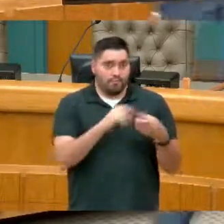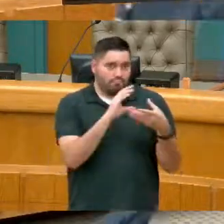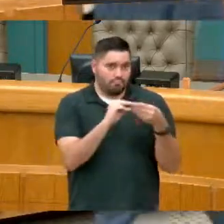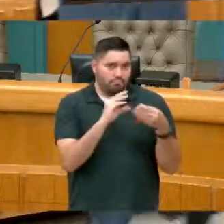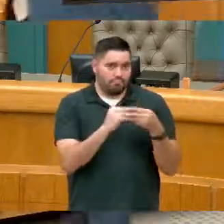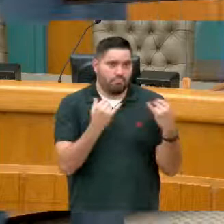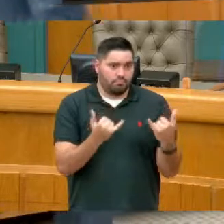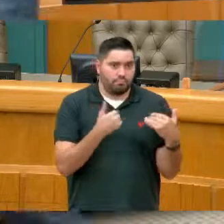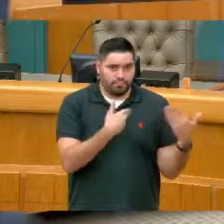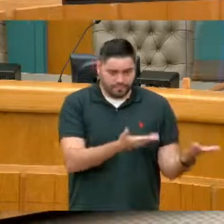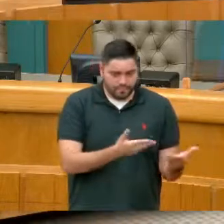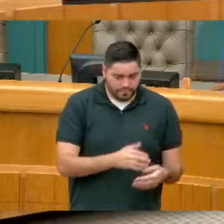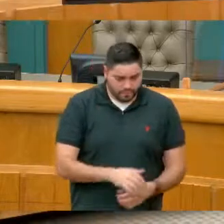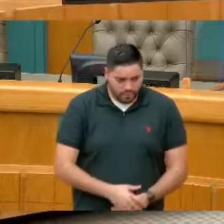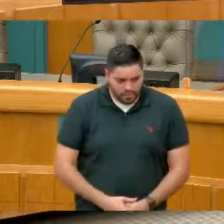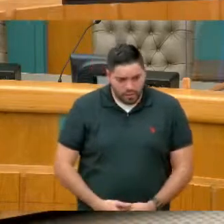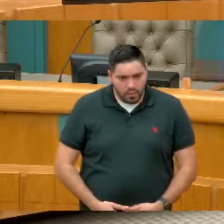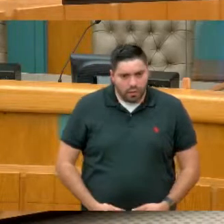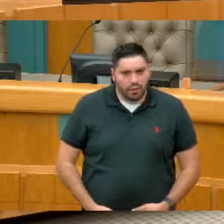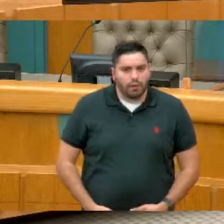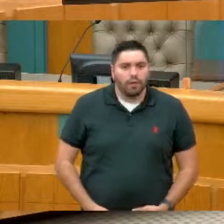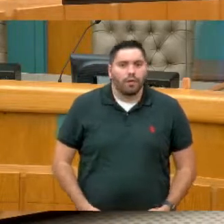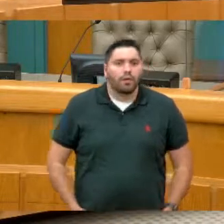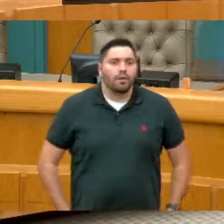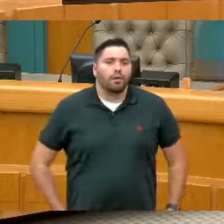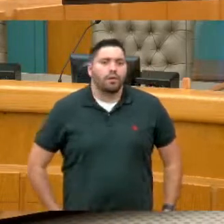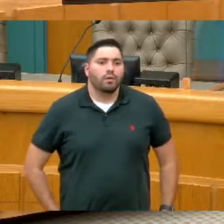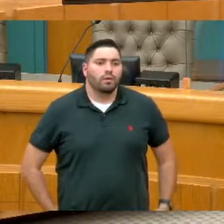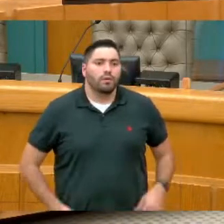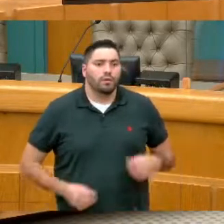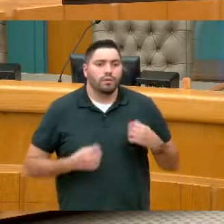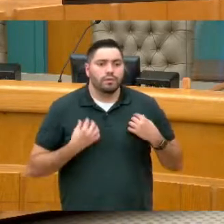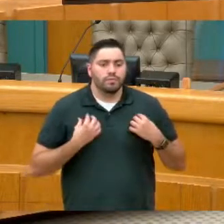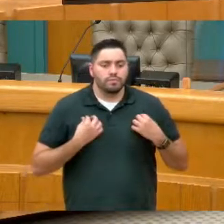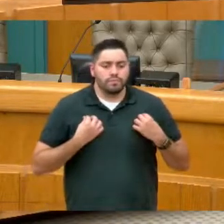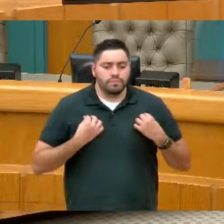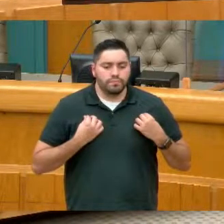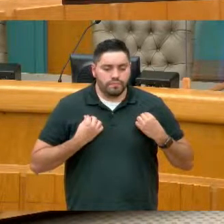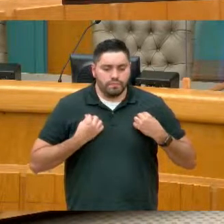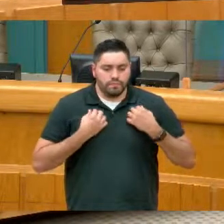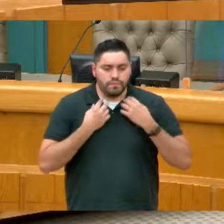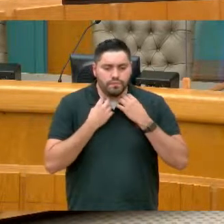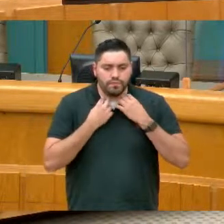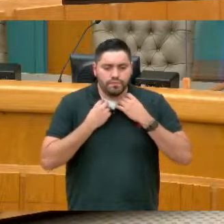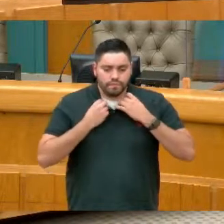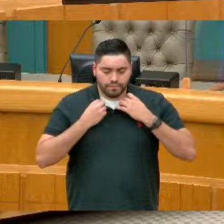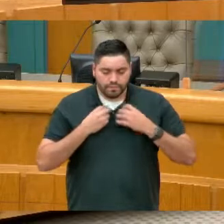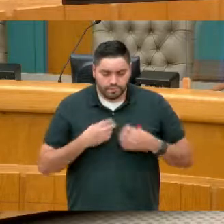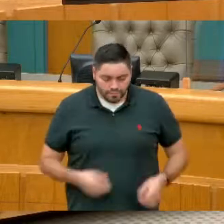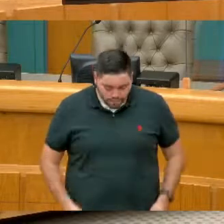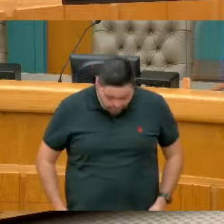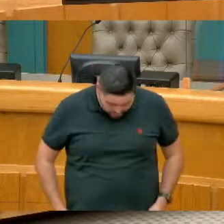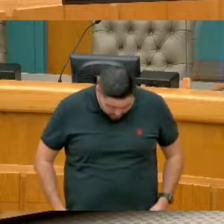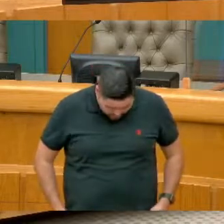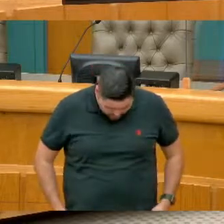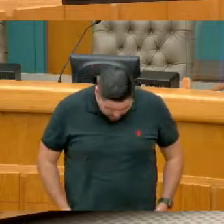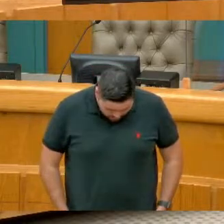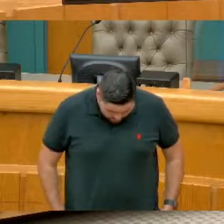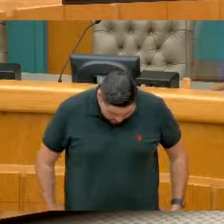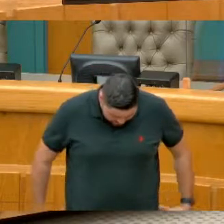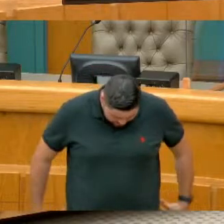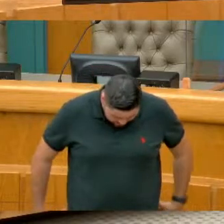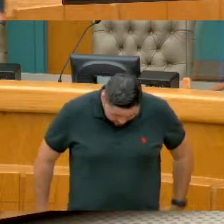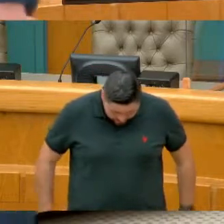get discouraged because they see us going uphill instead of downhill on our statistics on COVID. So stay